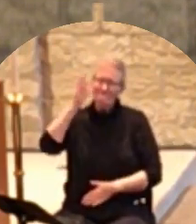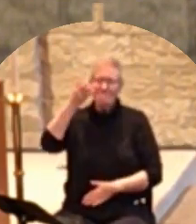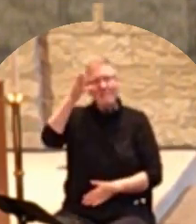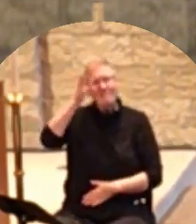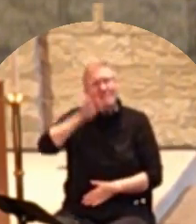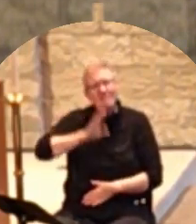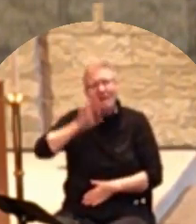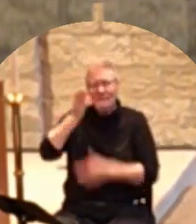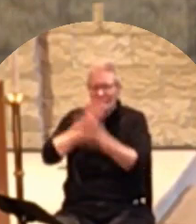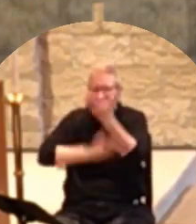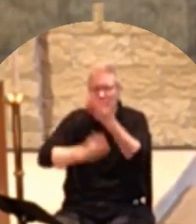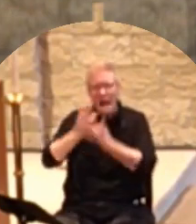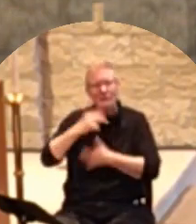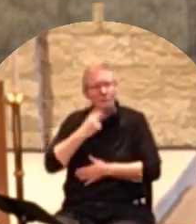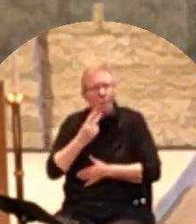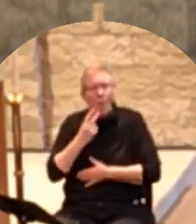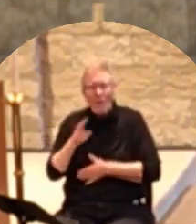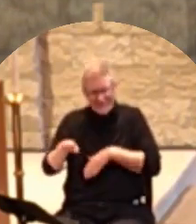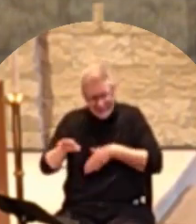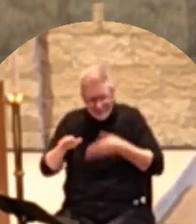within. You know,